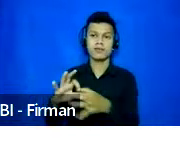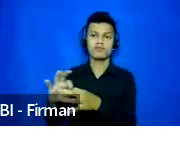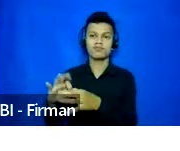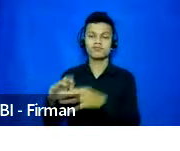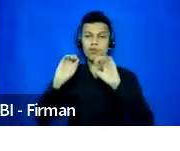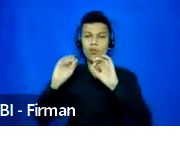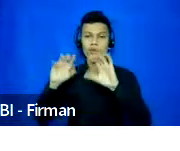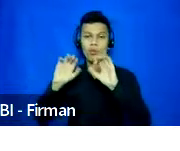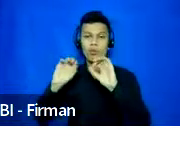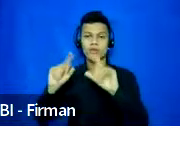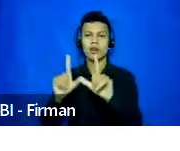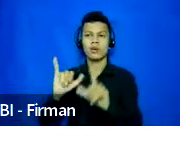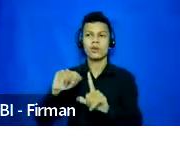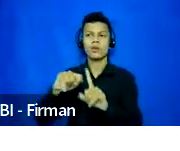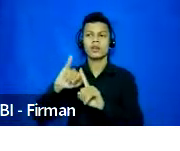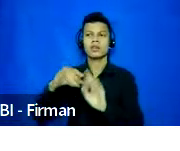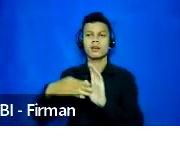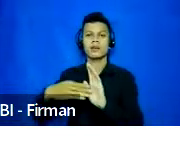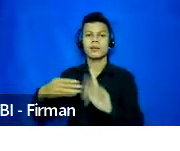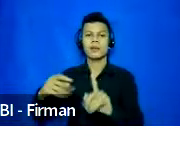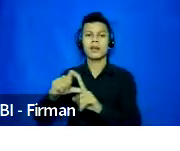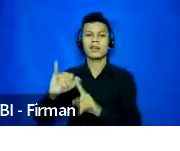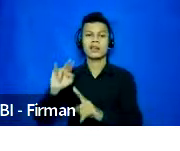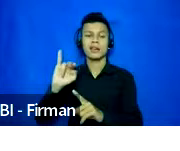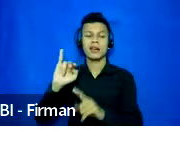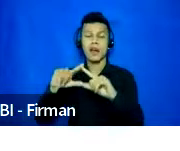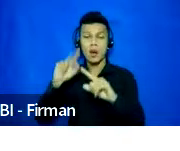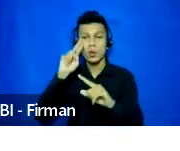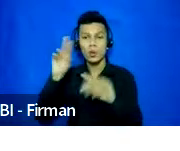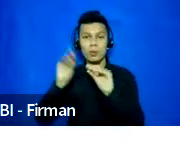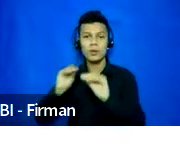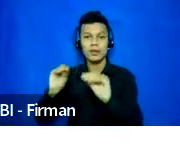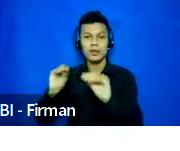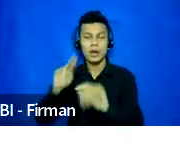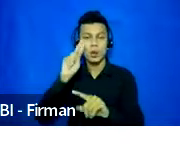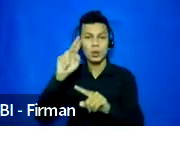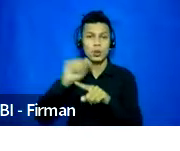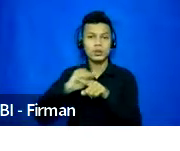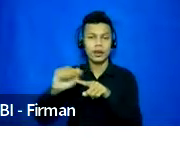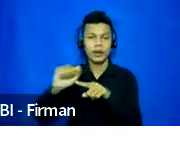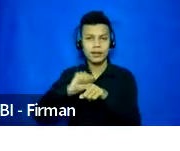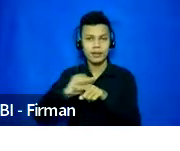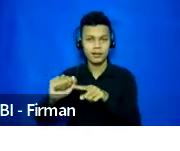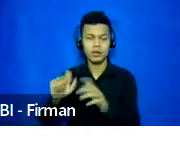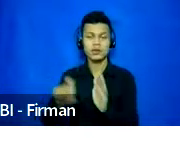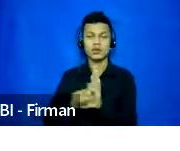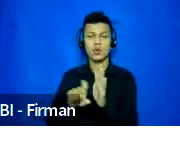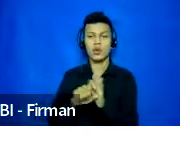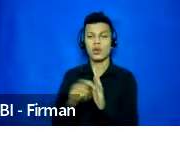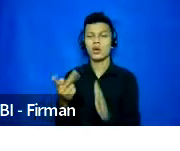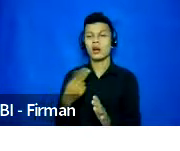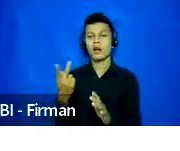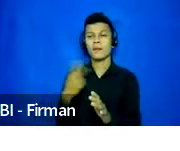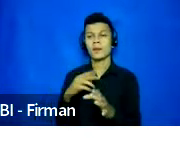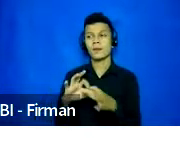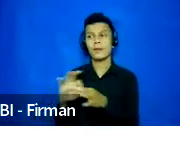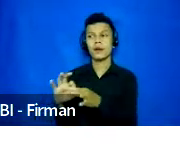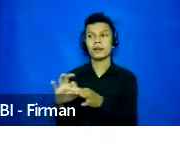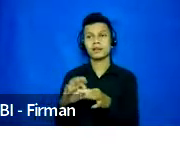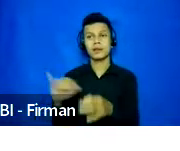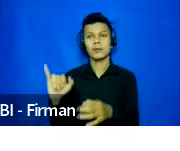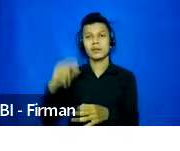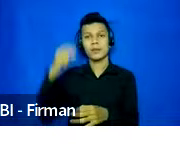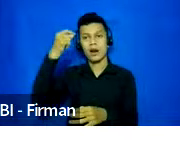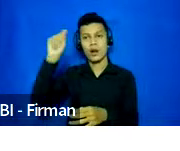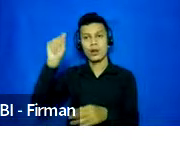training in digital skills. Some examples include our collaborations with the local education offices in